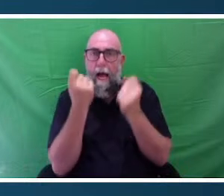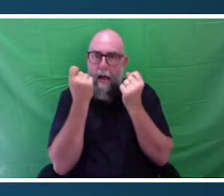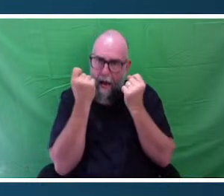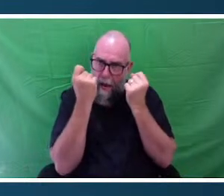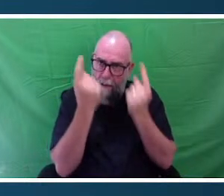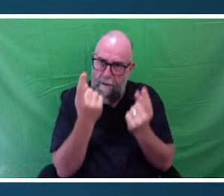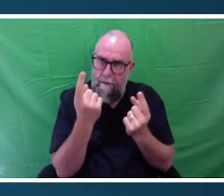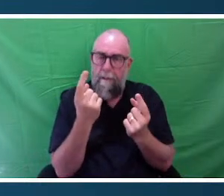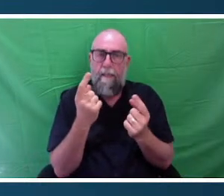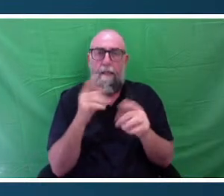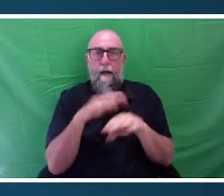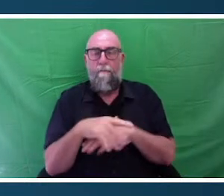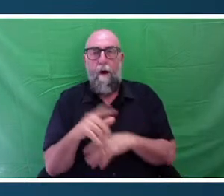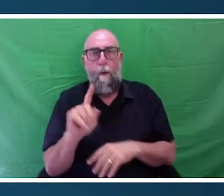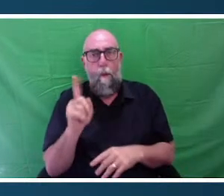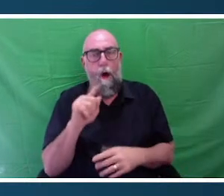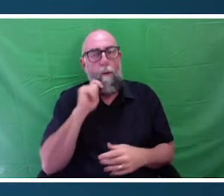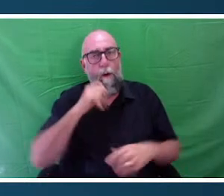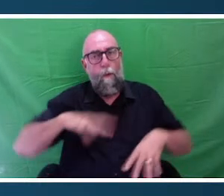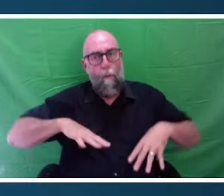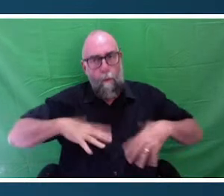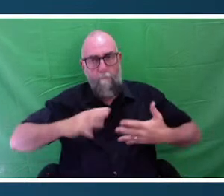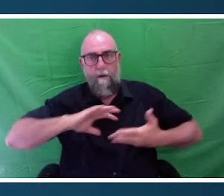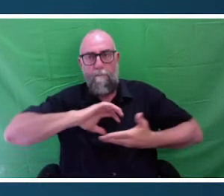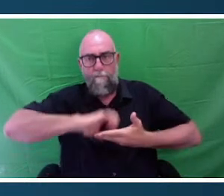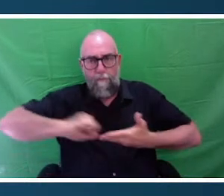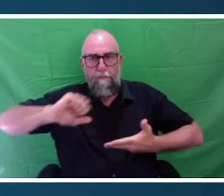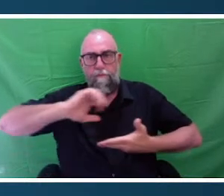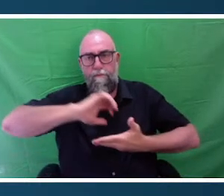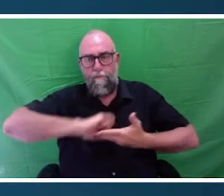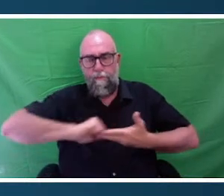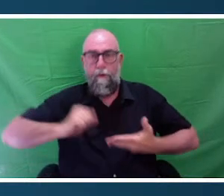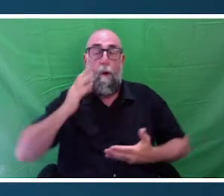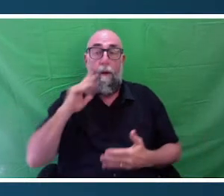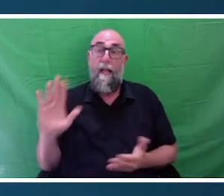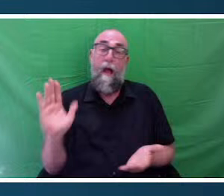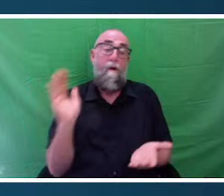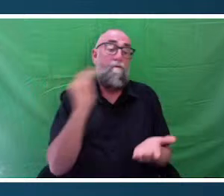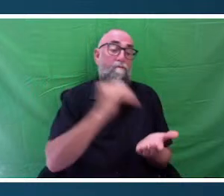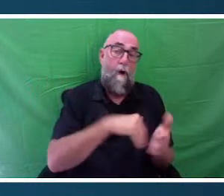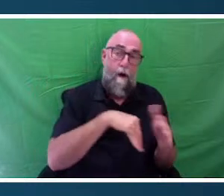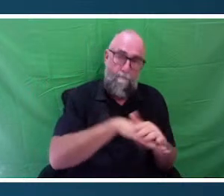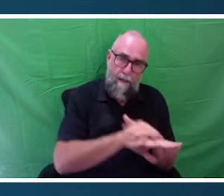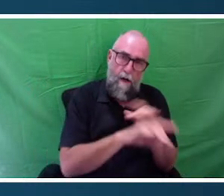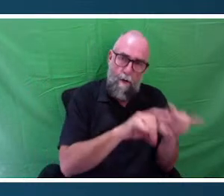what will be deducted from their salary once they arrive in the host country, as well as